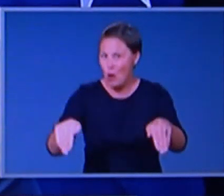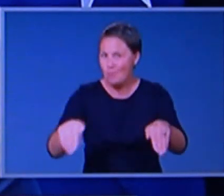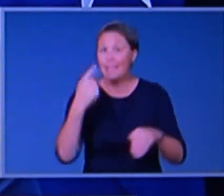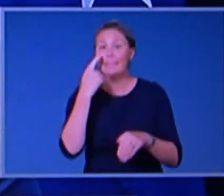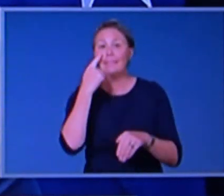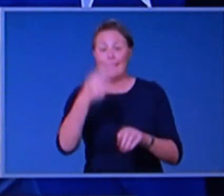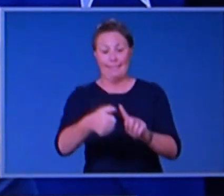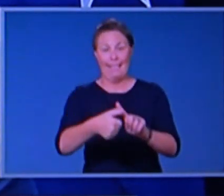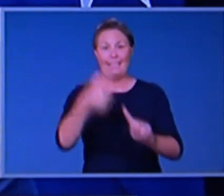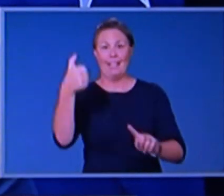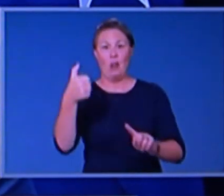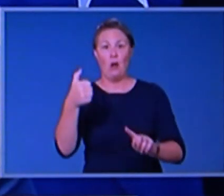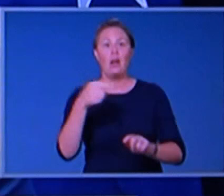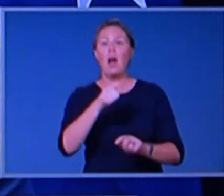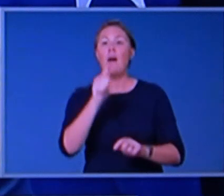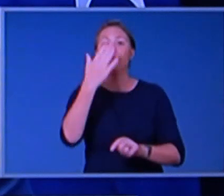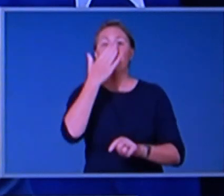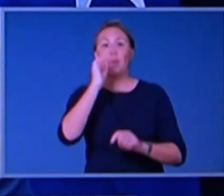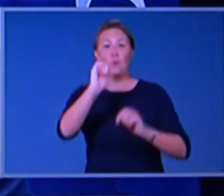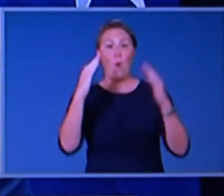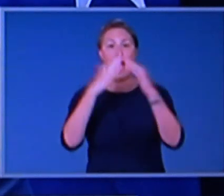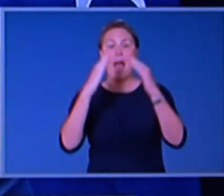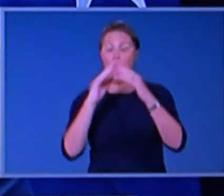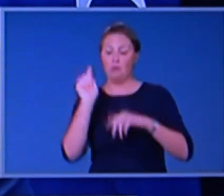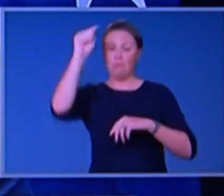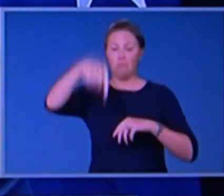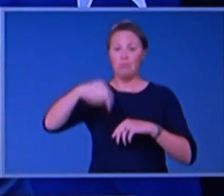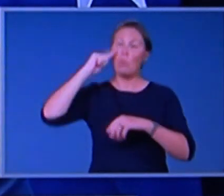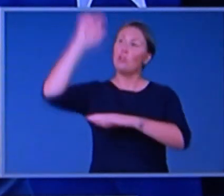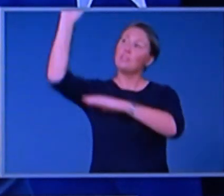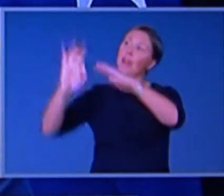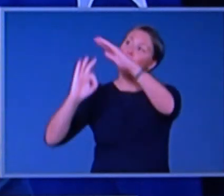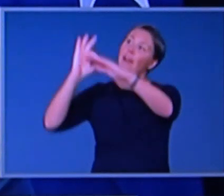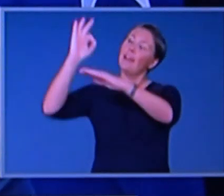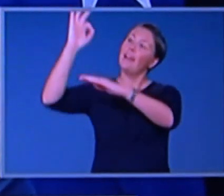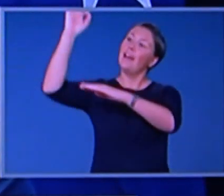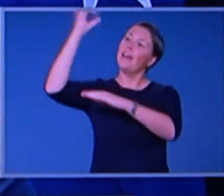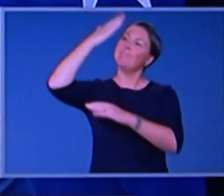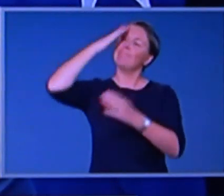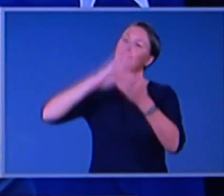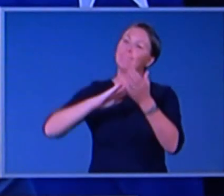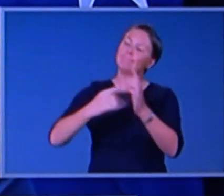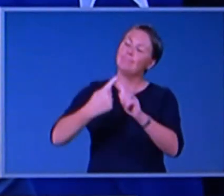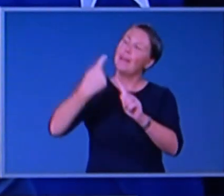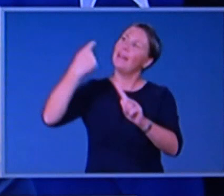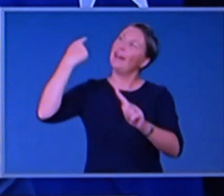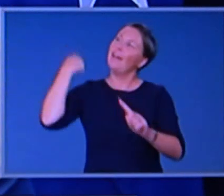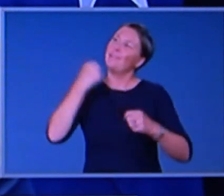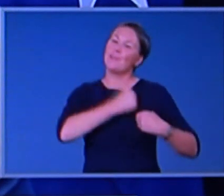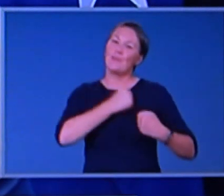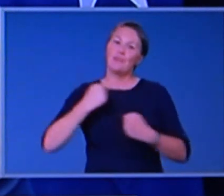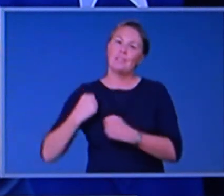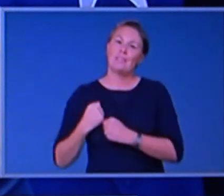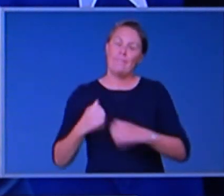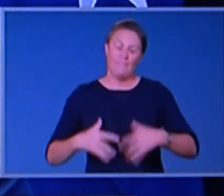to the entire nation standing on their driveways, lighting up the dawn, remembering our fallen heroes and